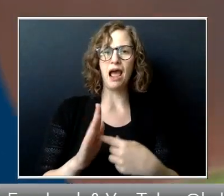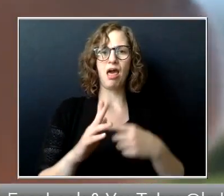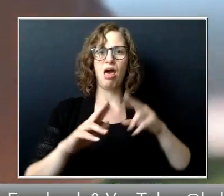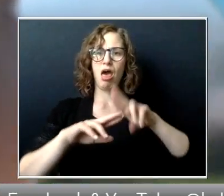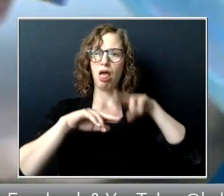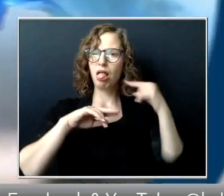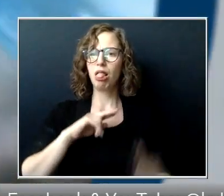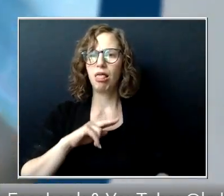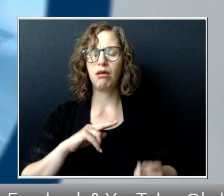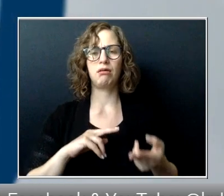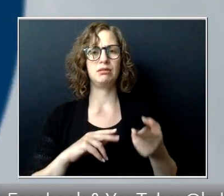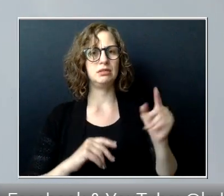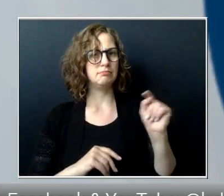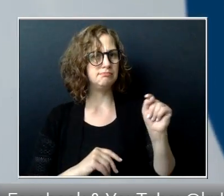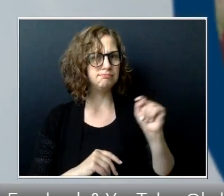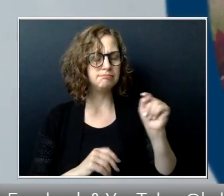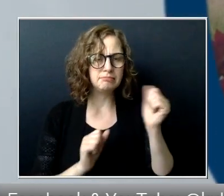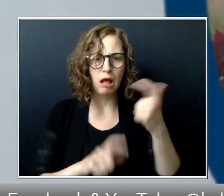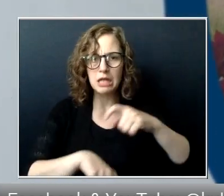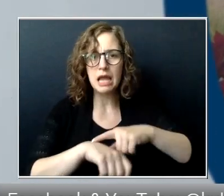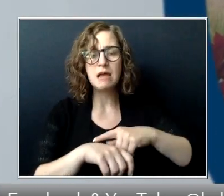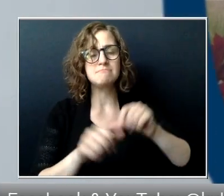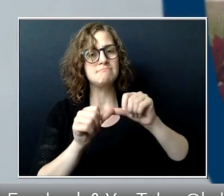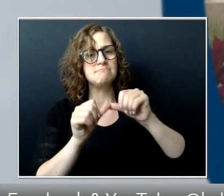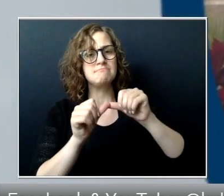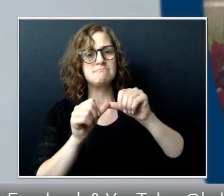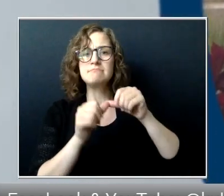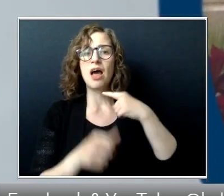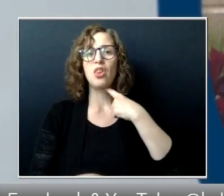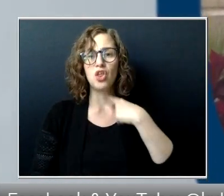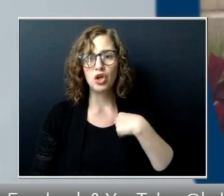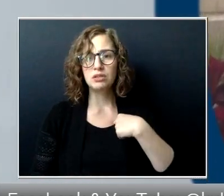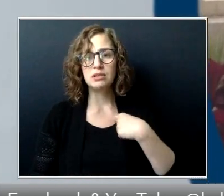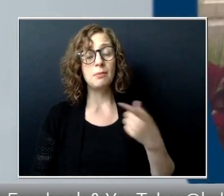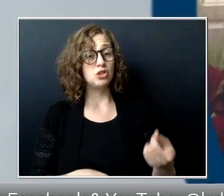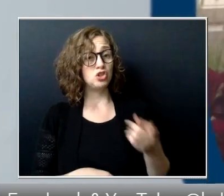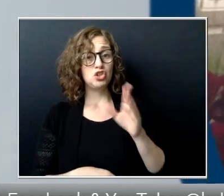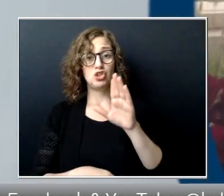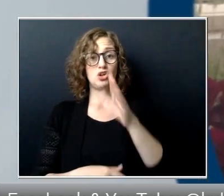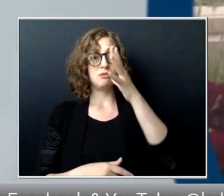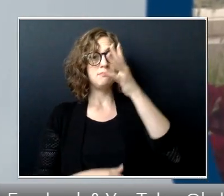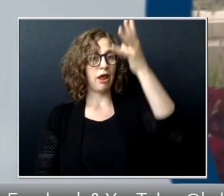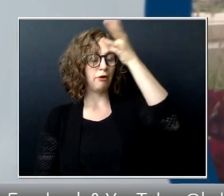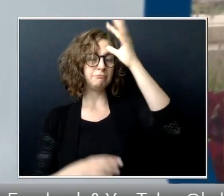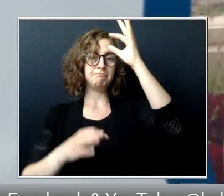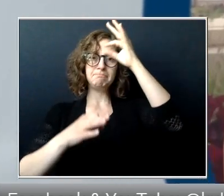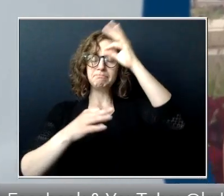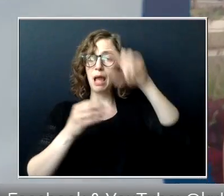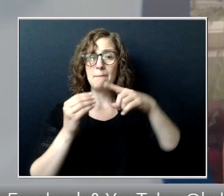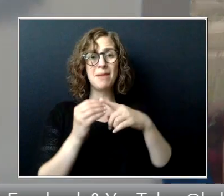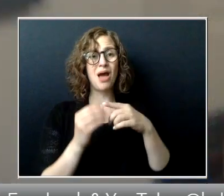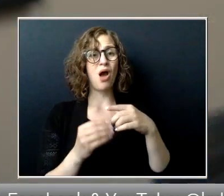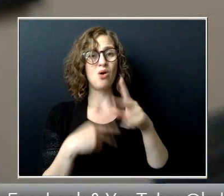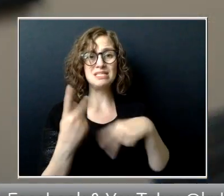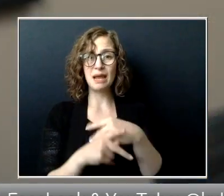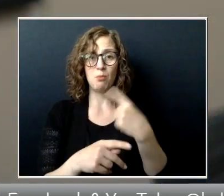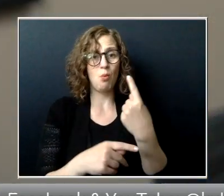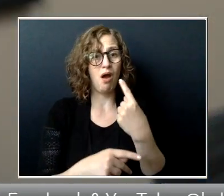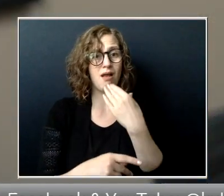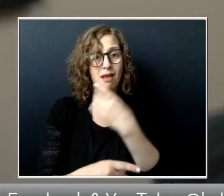thirsty. But she and her parents didn't know enough about the disease to know the signs. Nobody in my family ever had